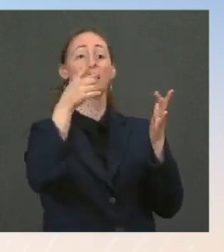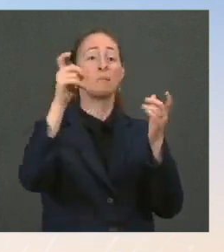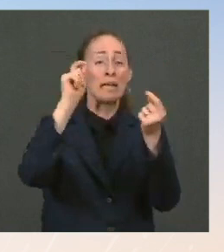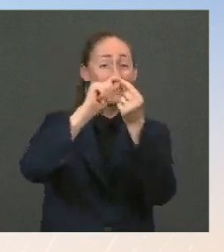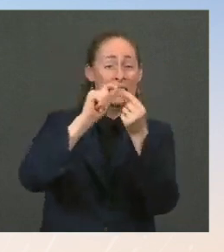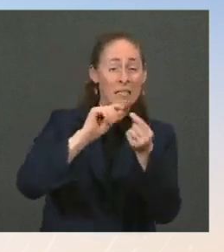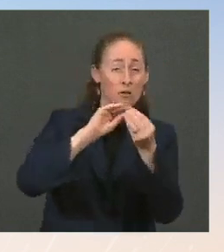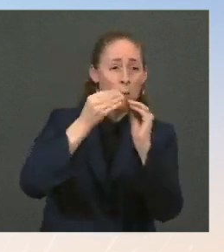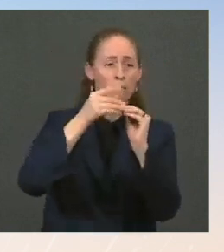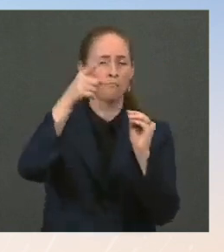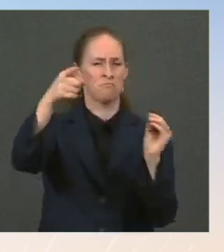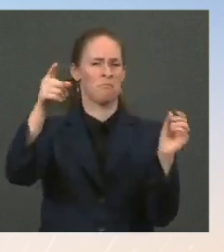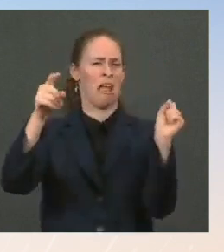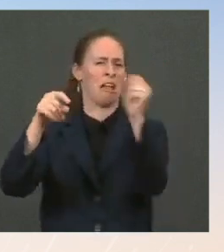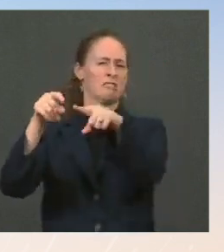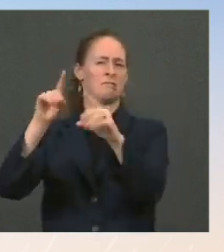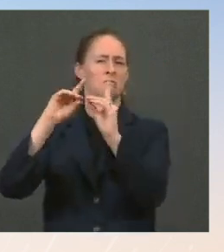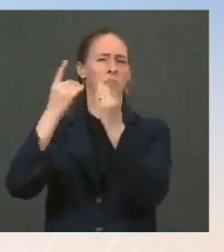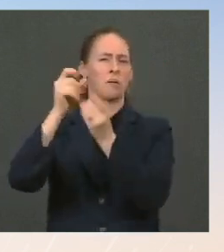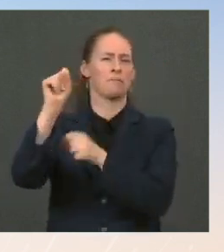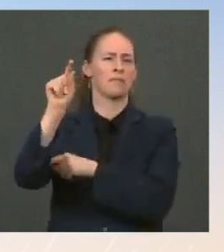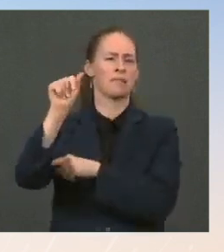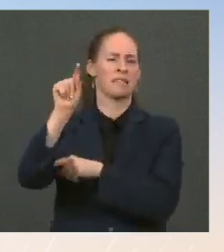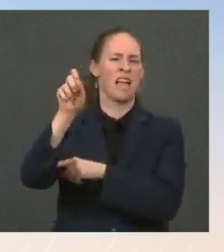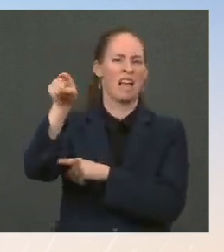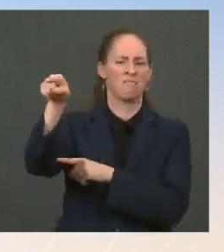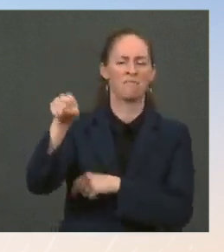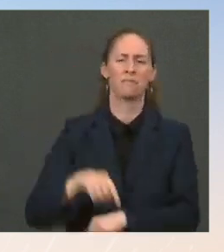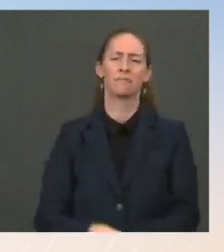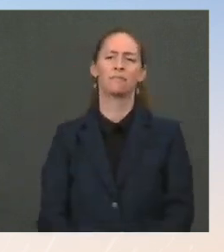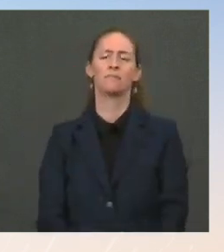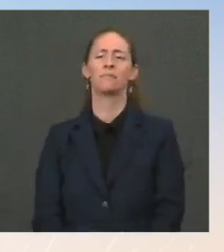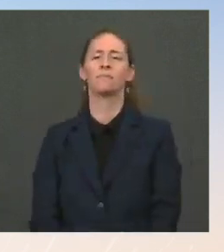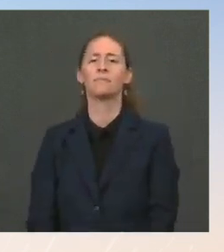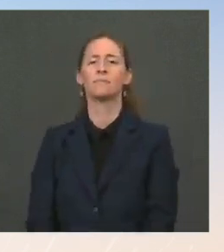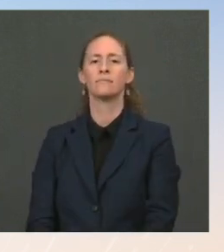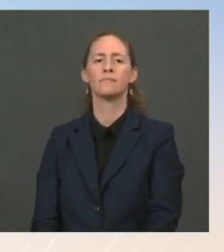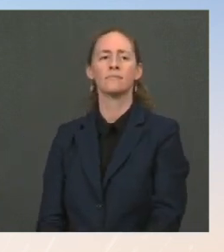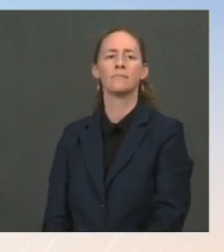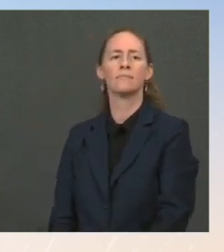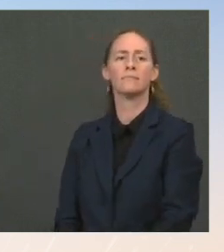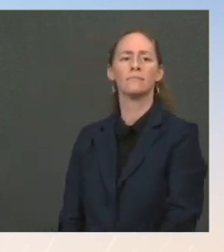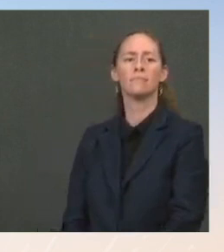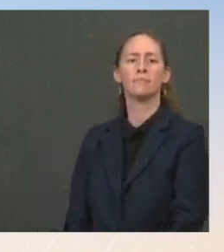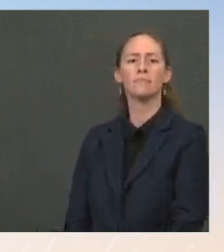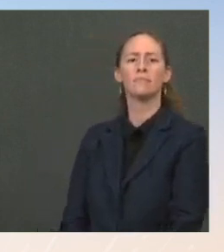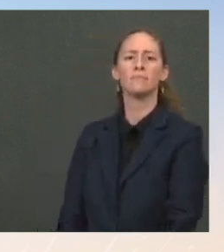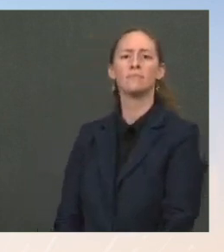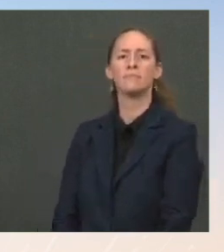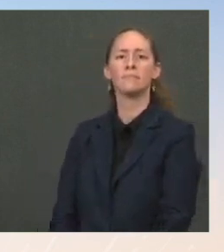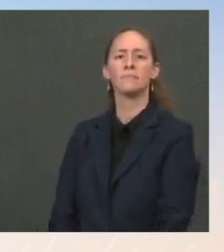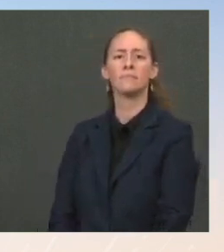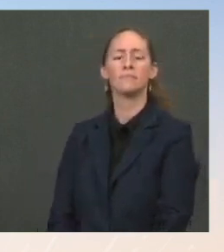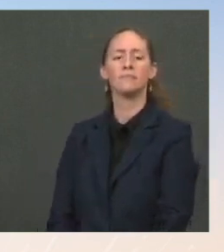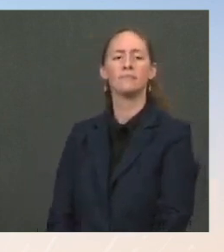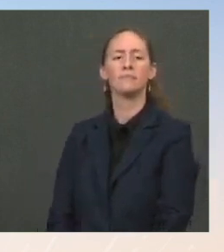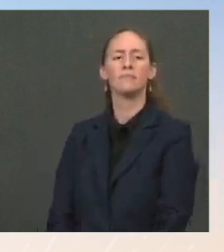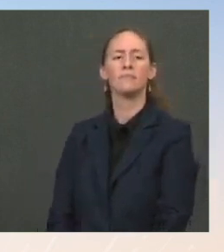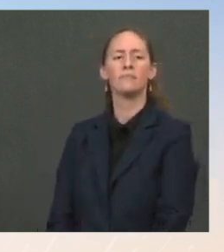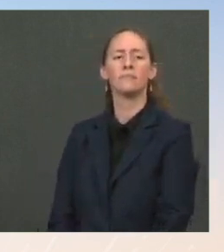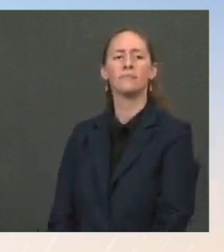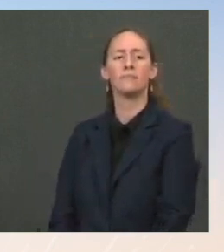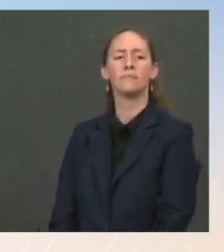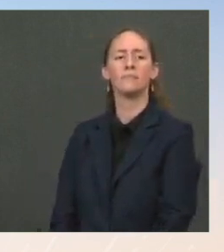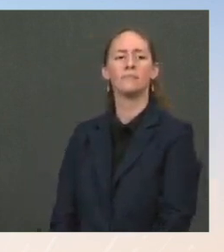updated number on that, given they oversee that process. Go ahead. Jenna, there's been some reporting that Senate Democrats are planning to accept the short-term debt limit